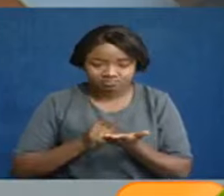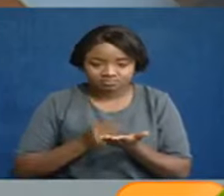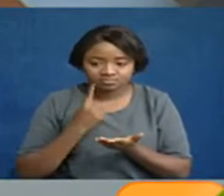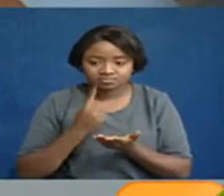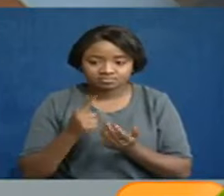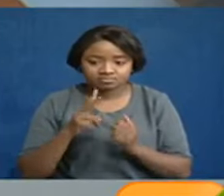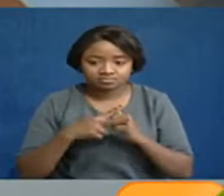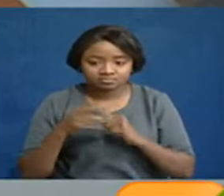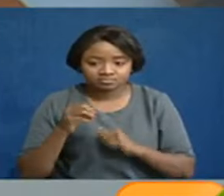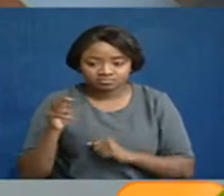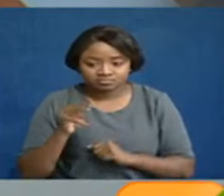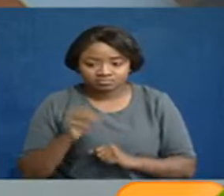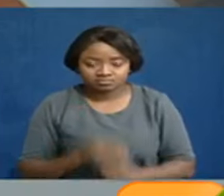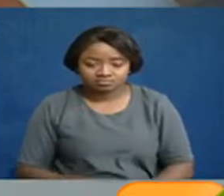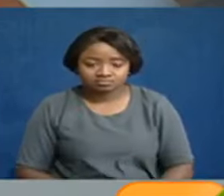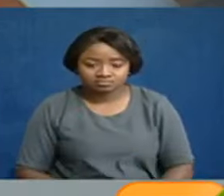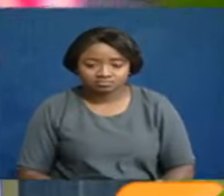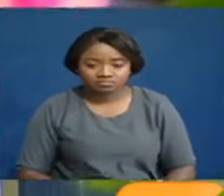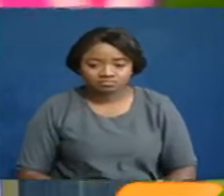Jimmy Mbogo reports.